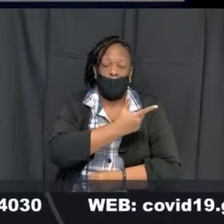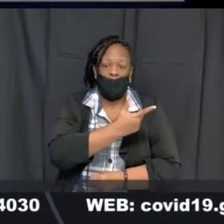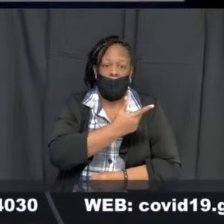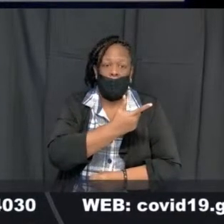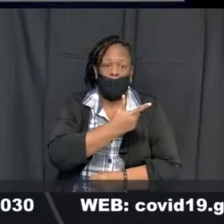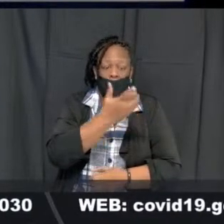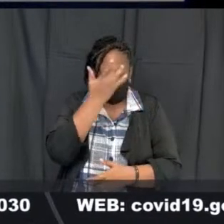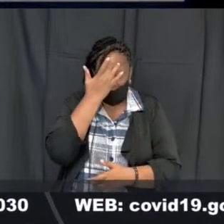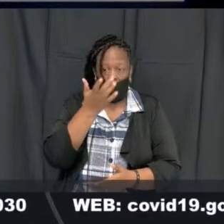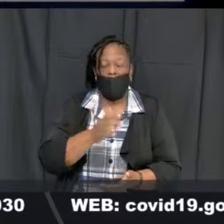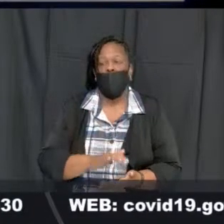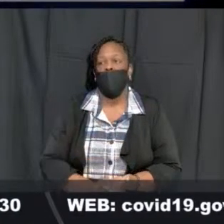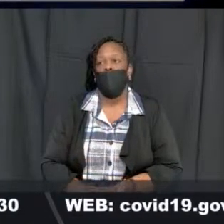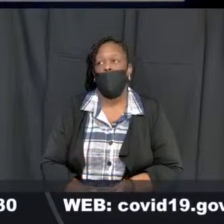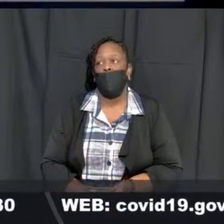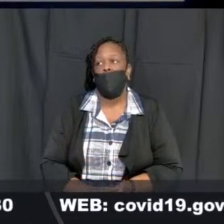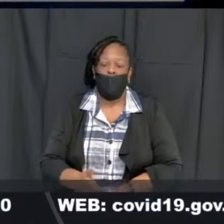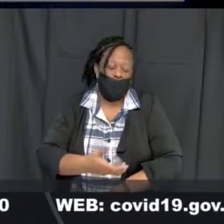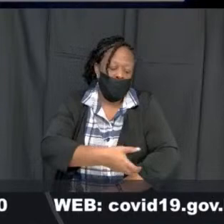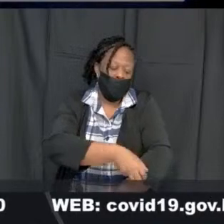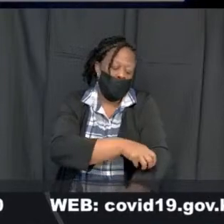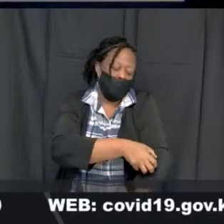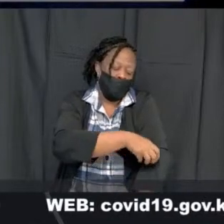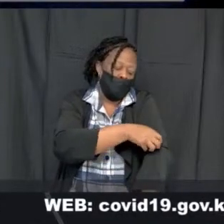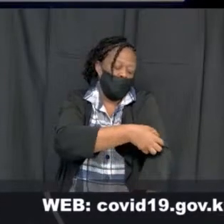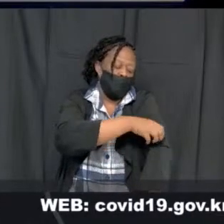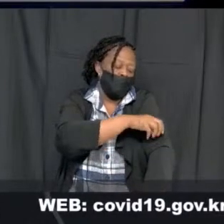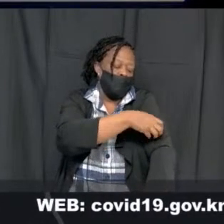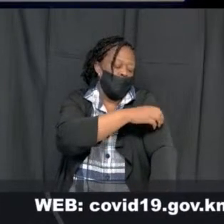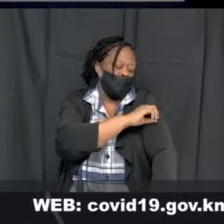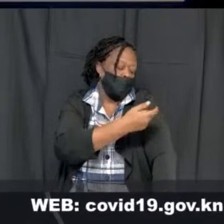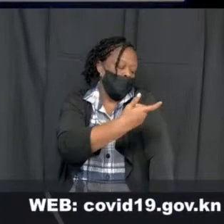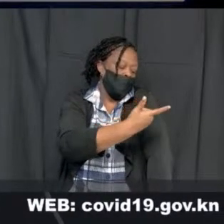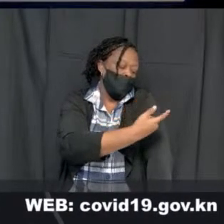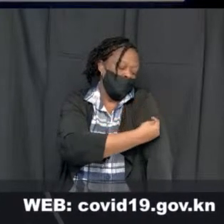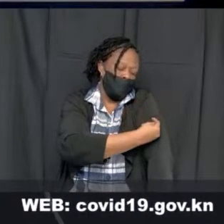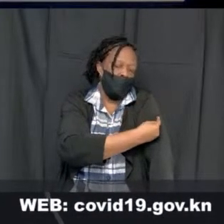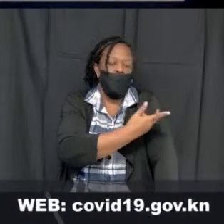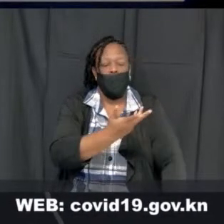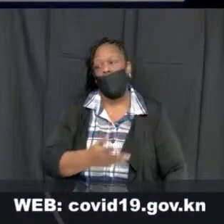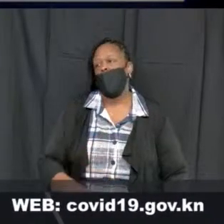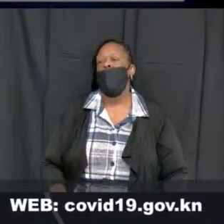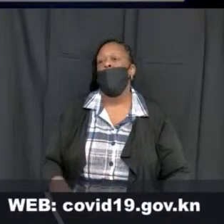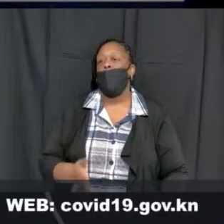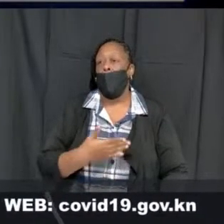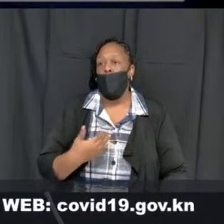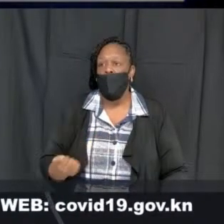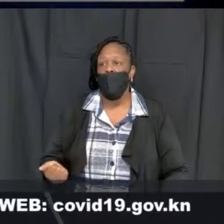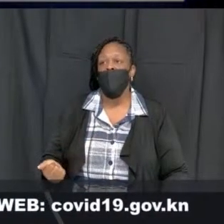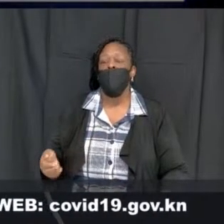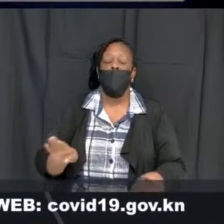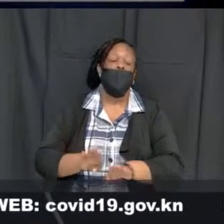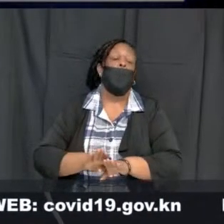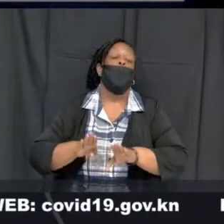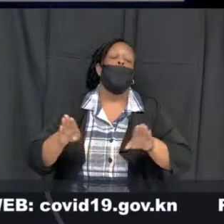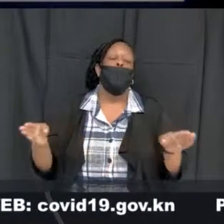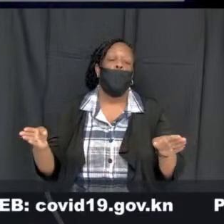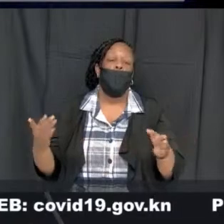If we roll up our sleeves and we reduce the quarantine, then we can reopen the economy and